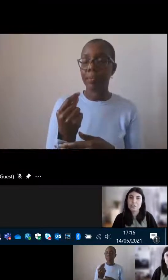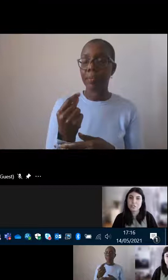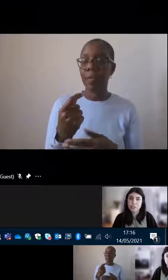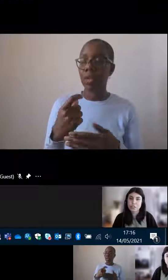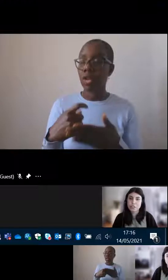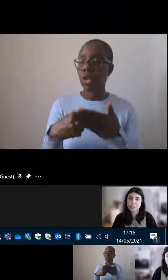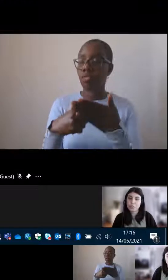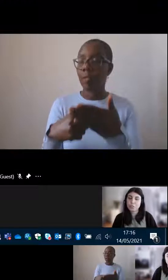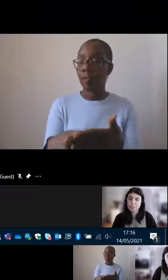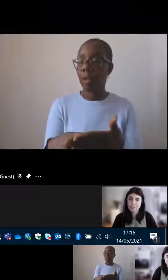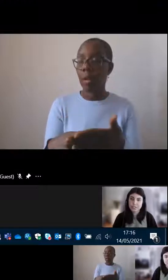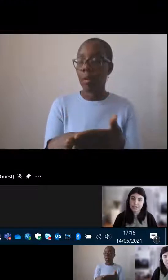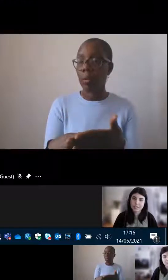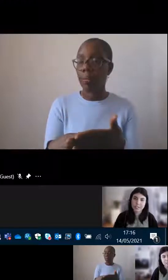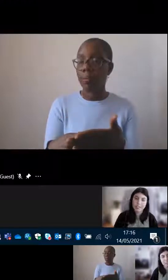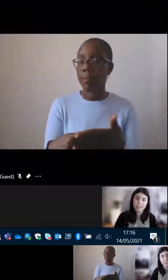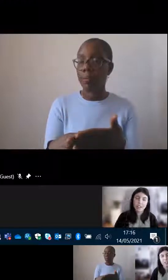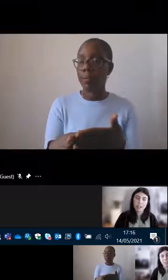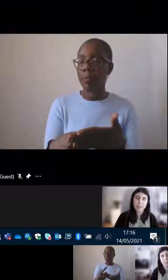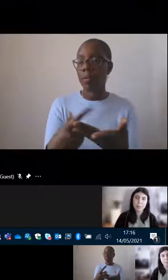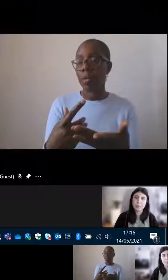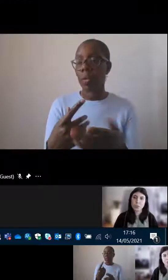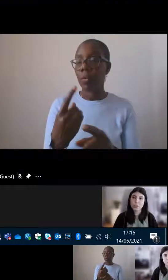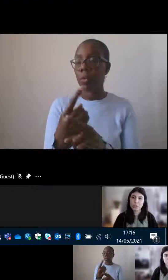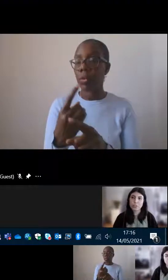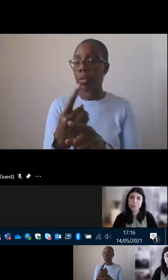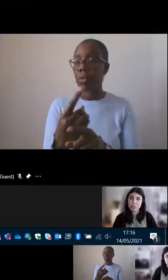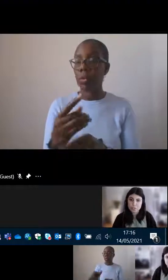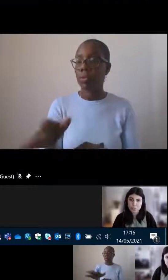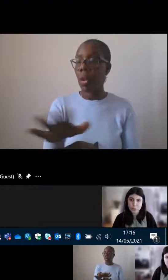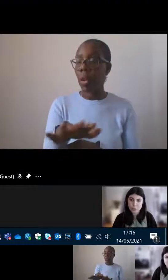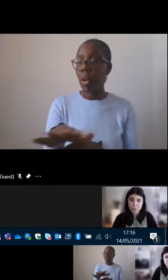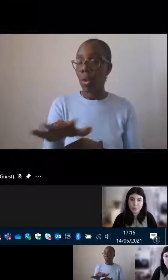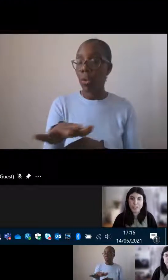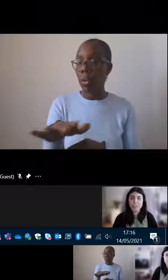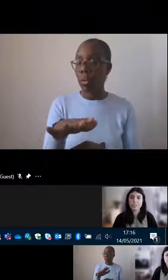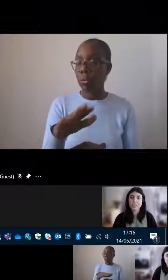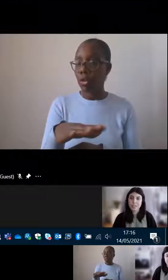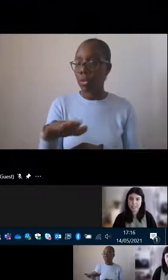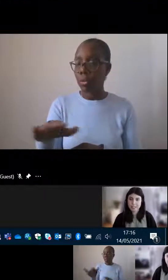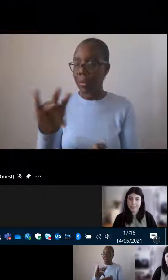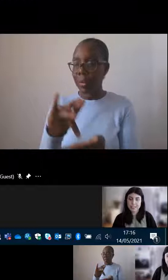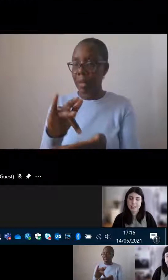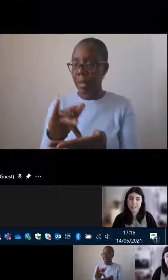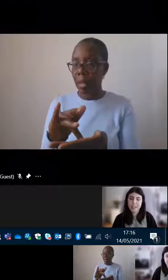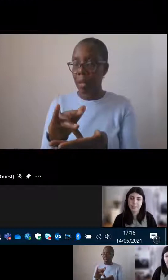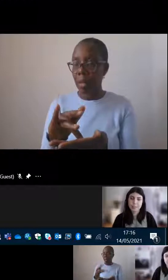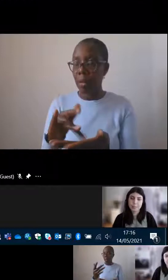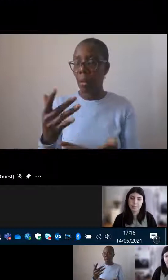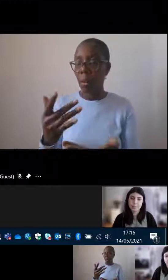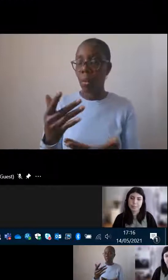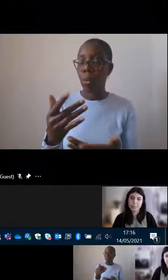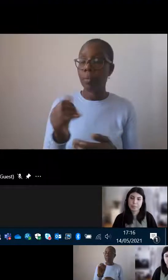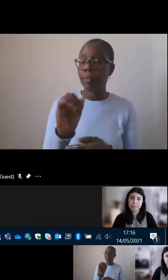So you can talk to your local children's centre, your child's school to access